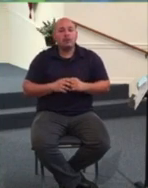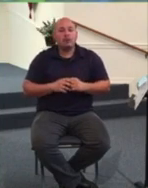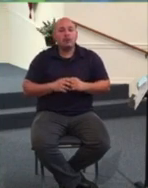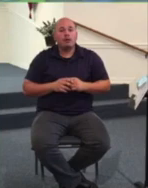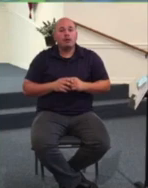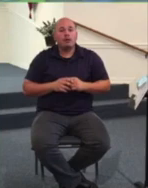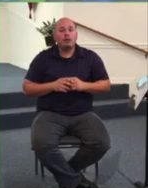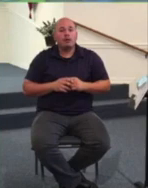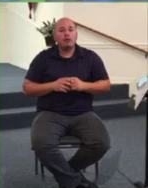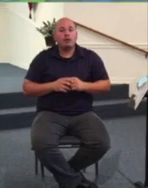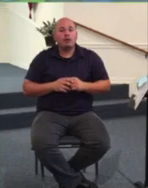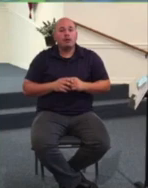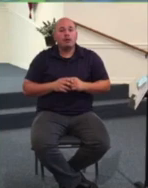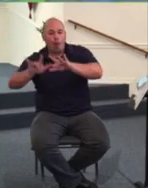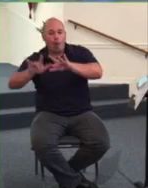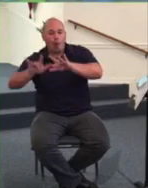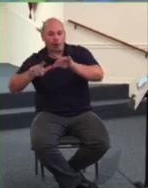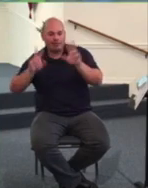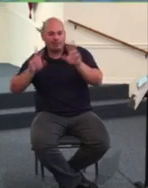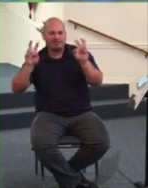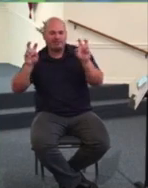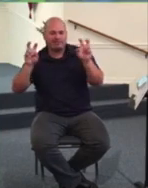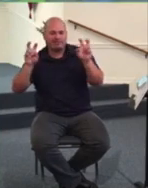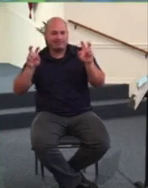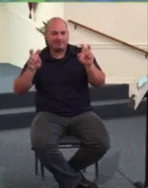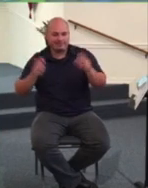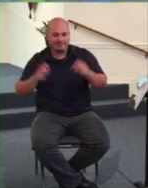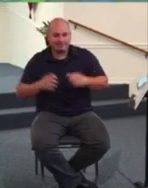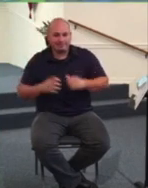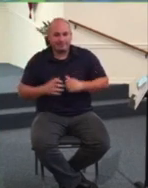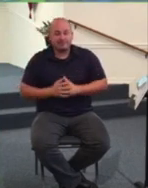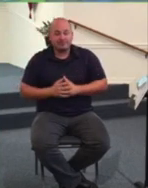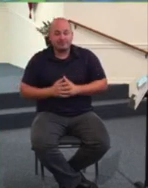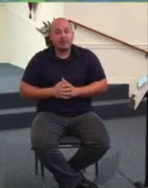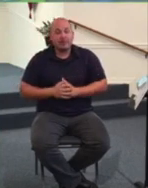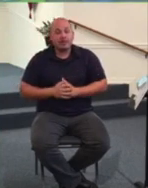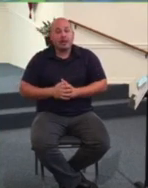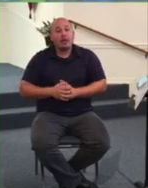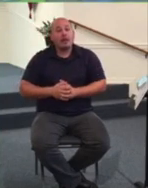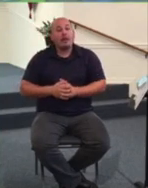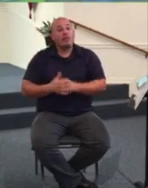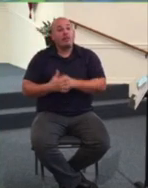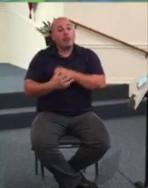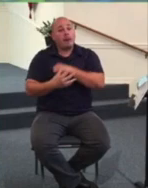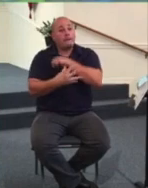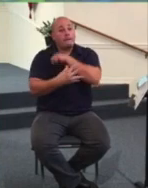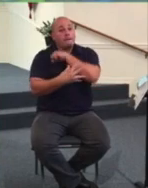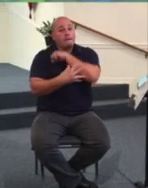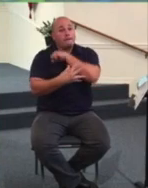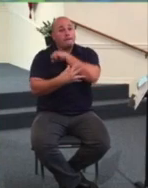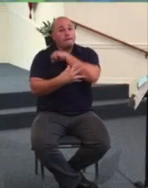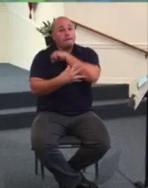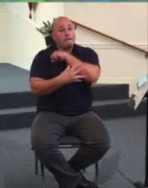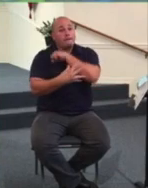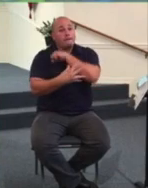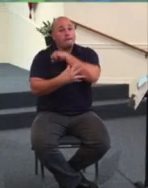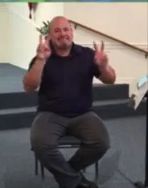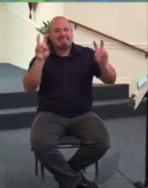quo. He says, the poor are blessed, but woe to the rich. Woe means